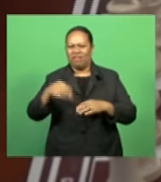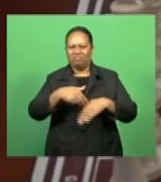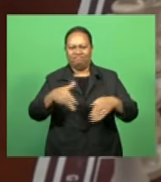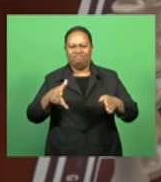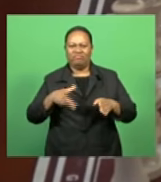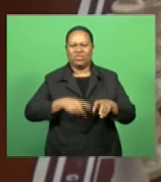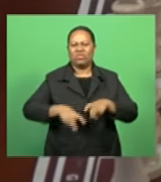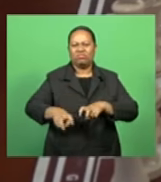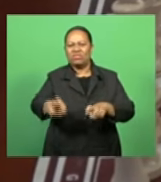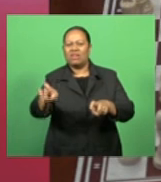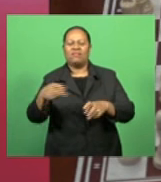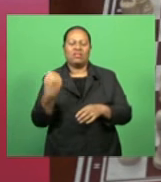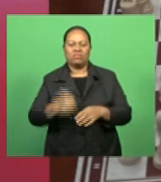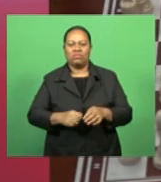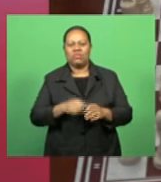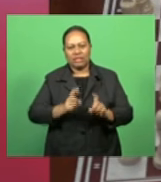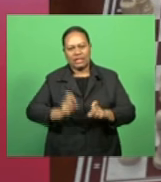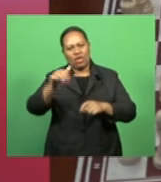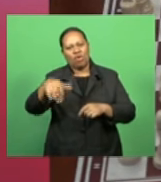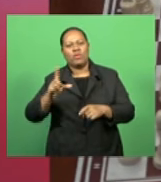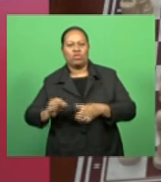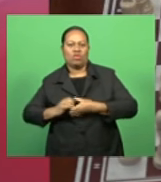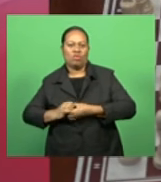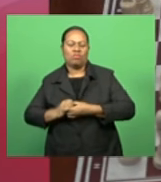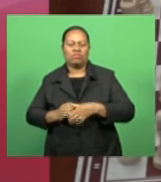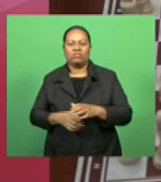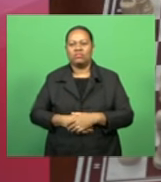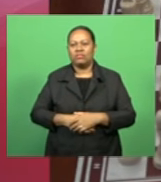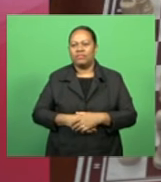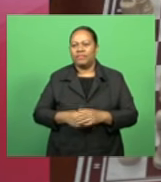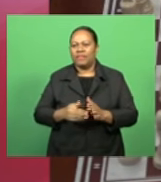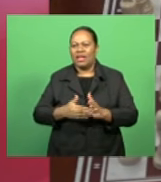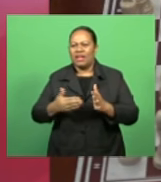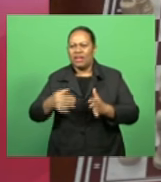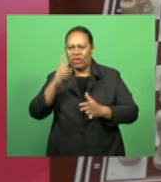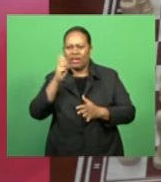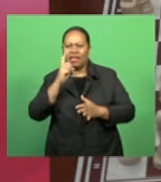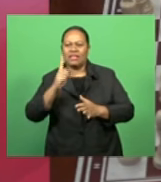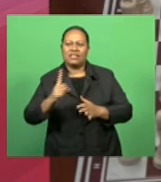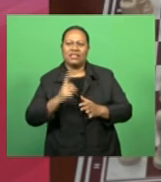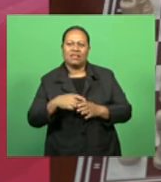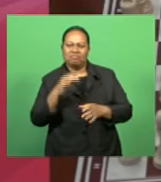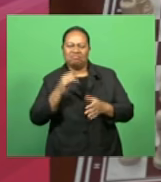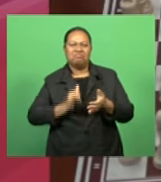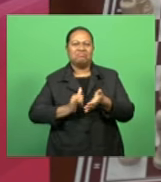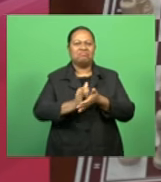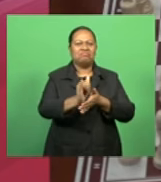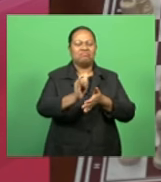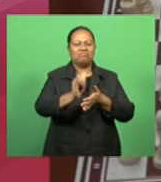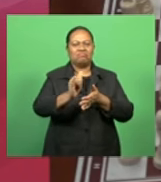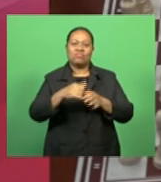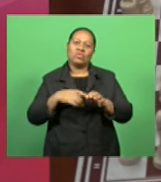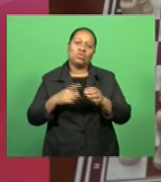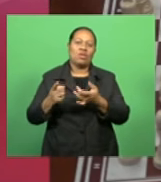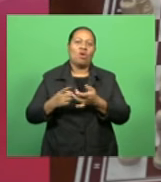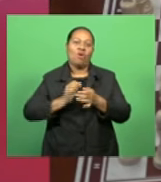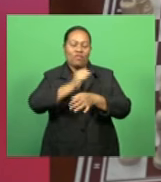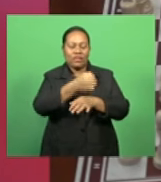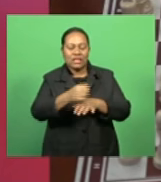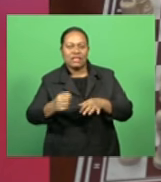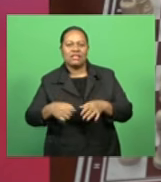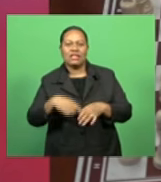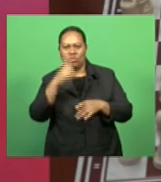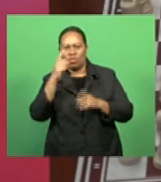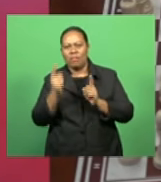travel costs. We can field multiple players. Unlike if we had to fly them in abroad, we'd be sending fewer players